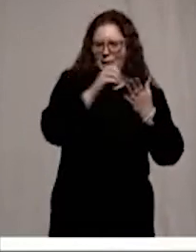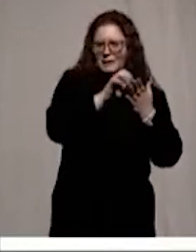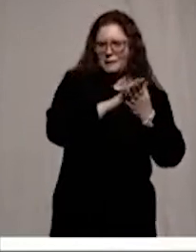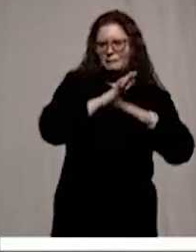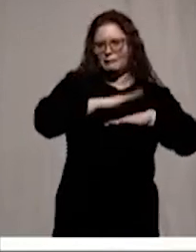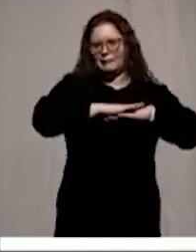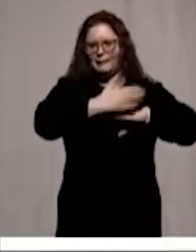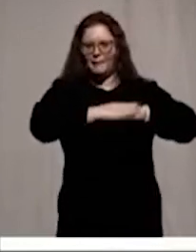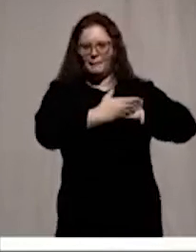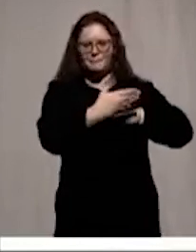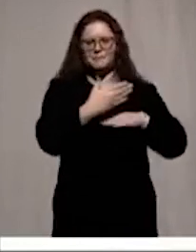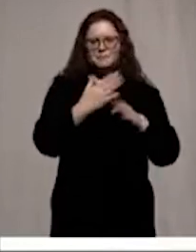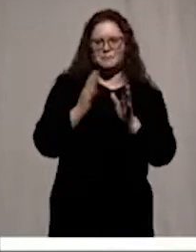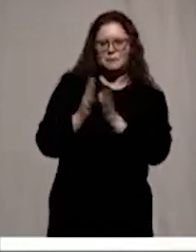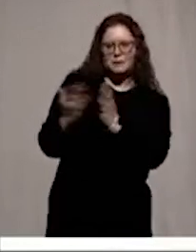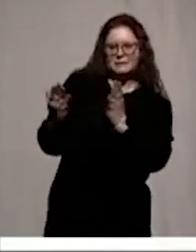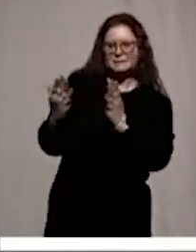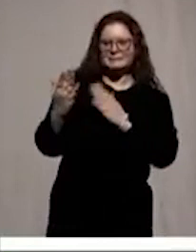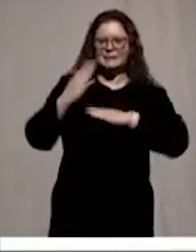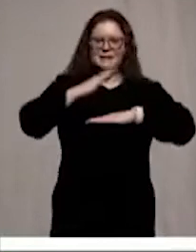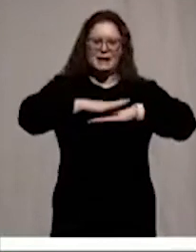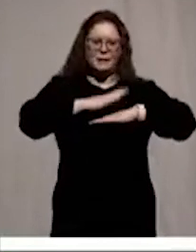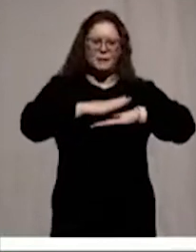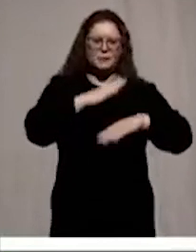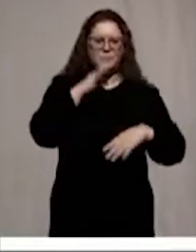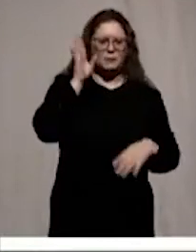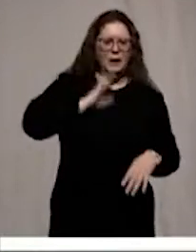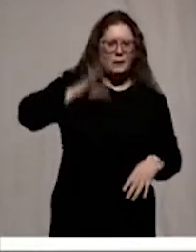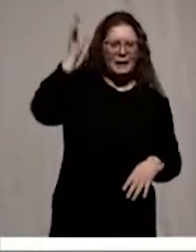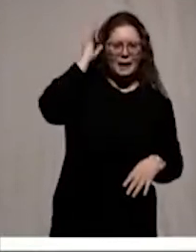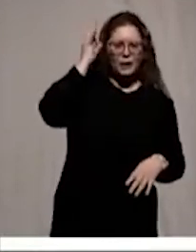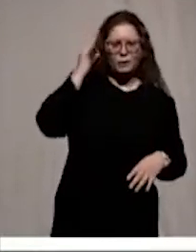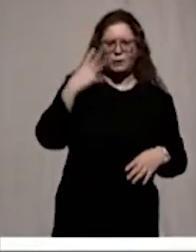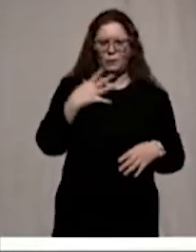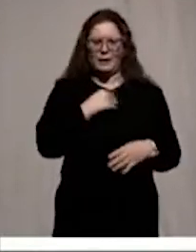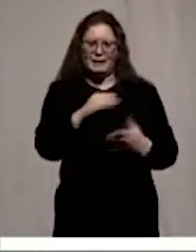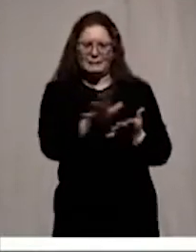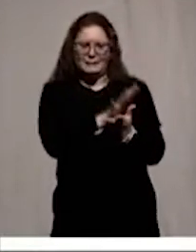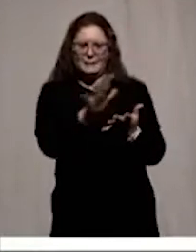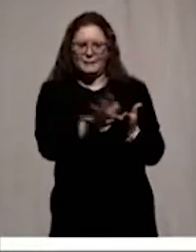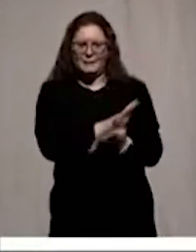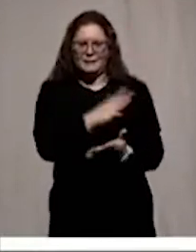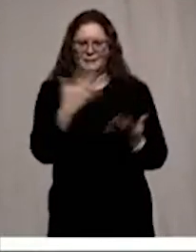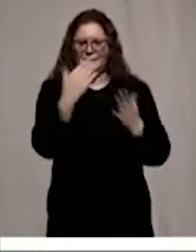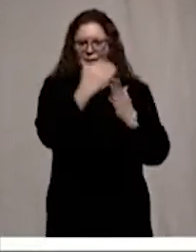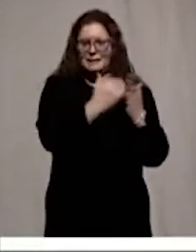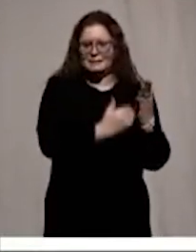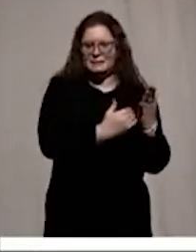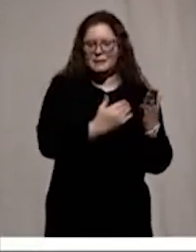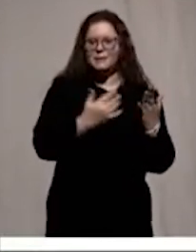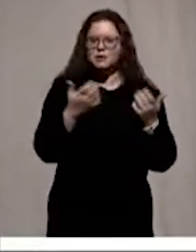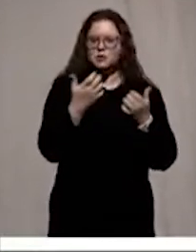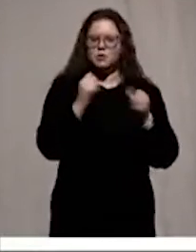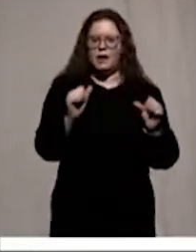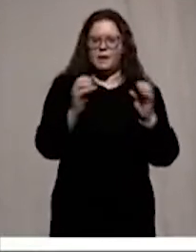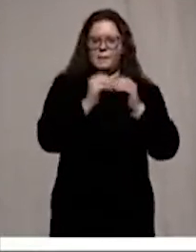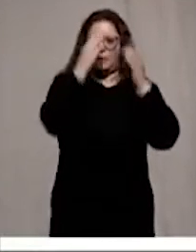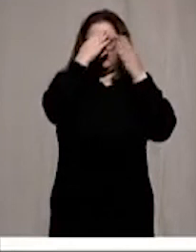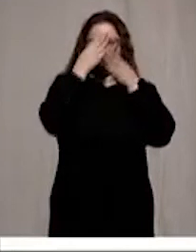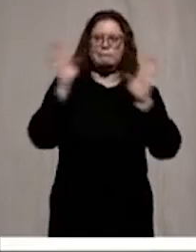and table and brown hair or white paper or anything like that on your list, but try to get a little creative with it.